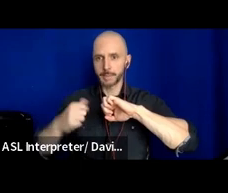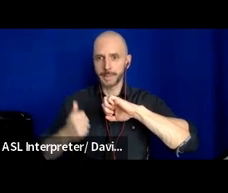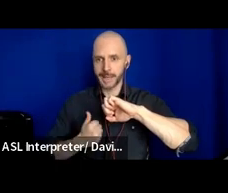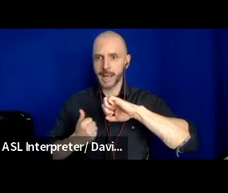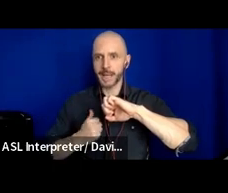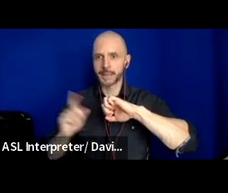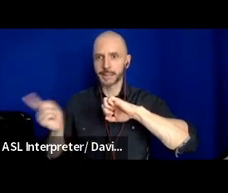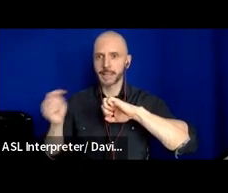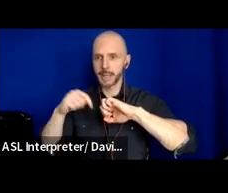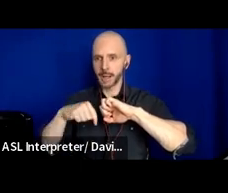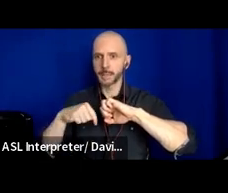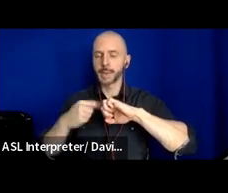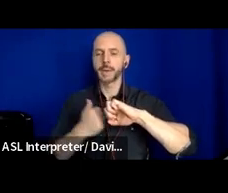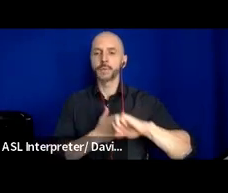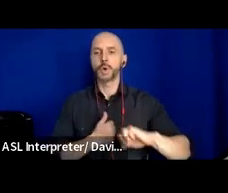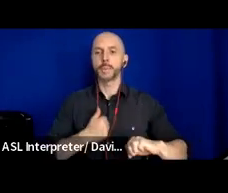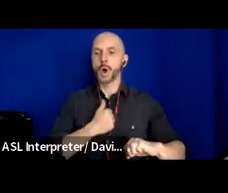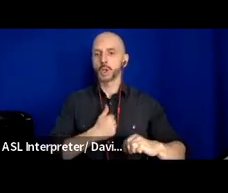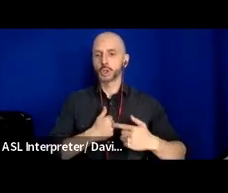death of Indigenous folks,